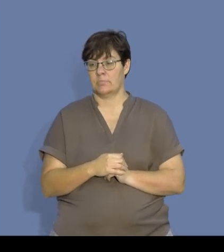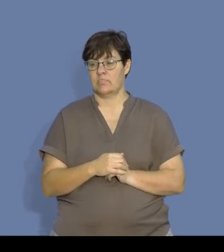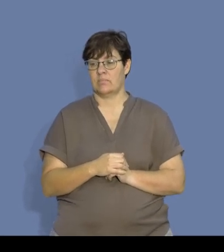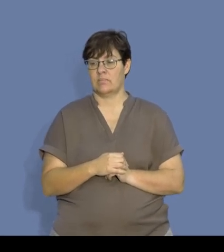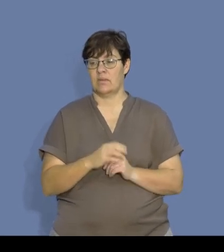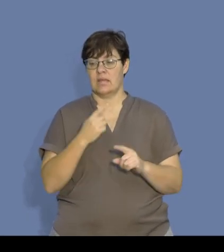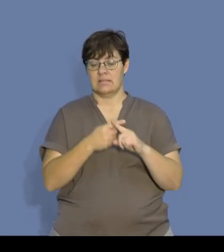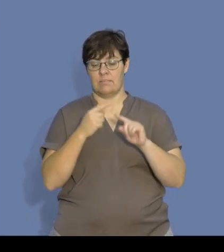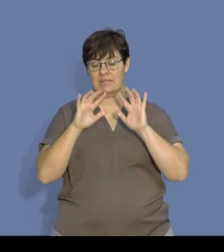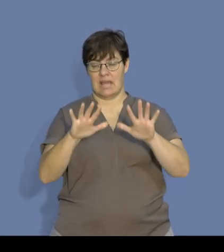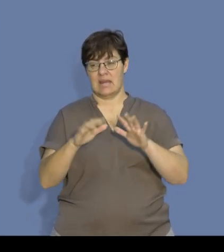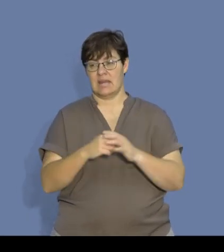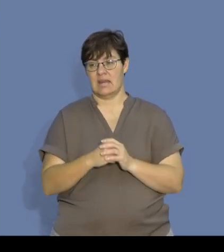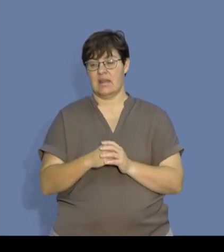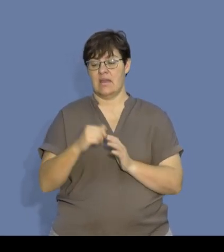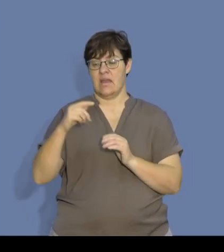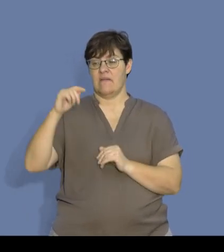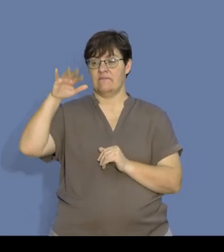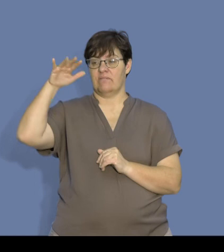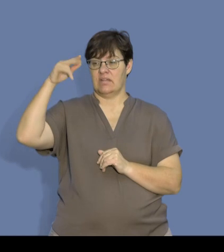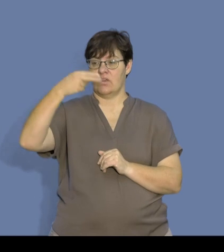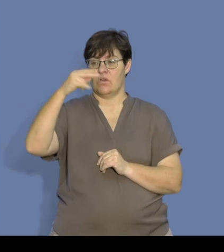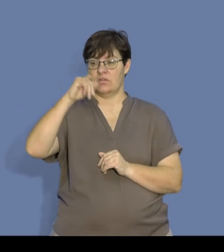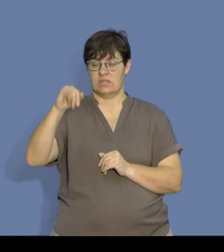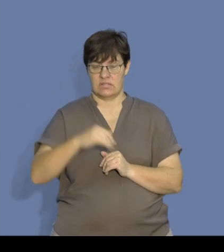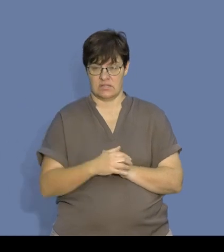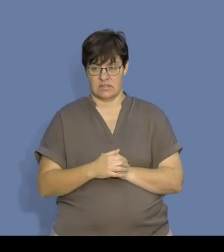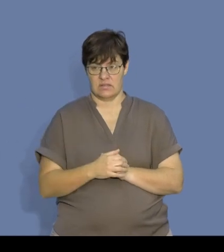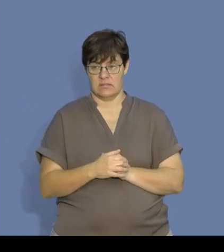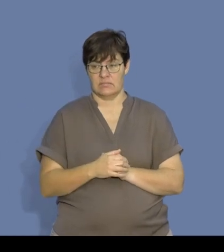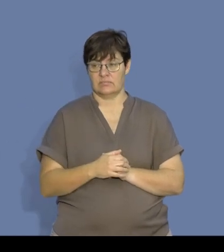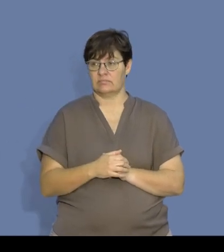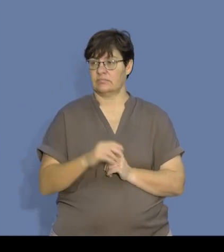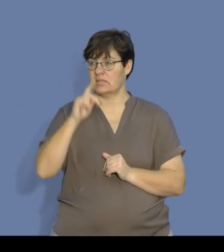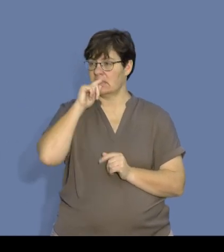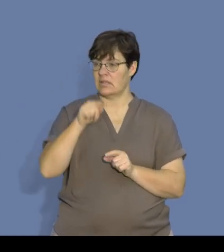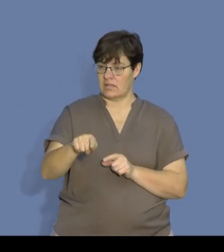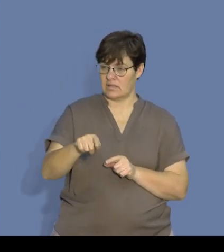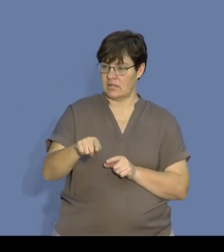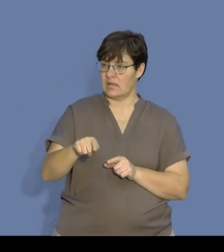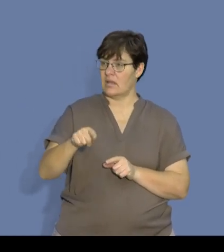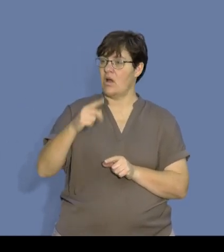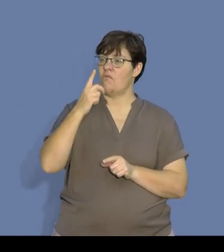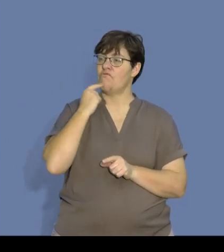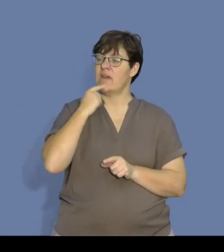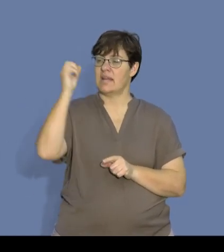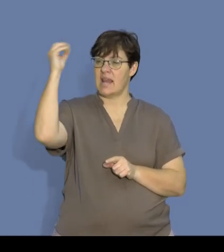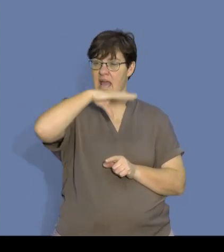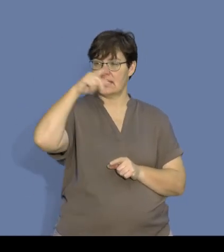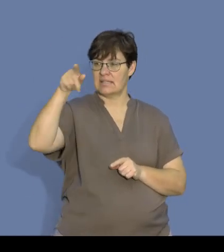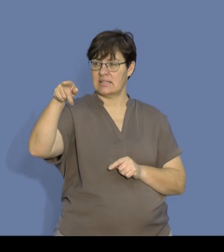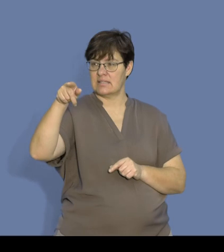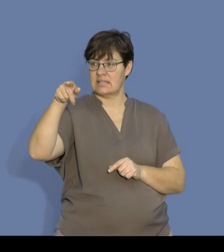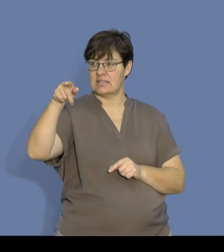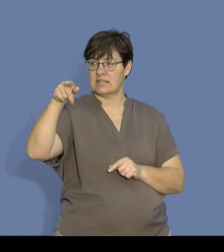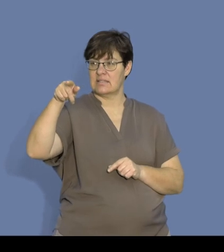times 10 to the 15 hertz. Now look, red light